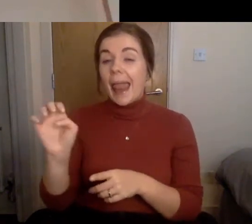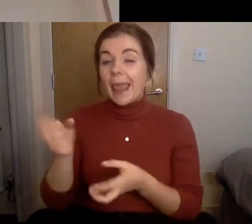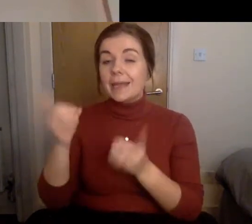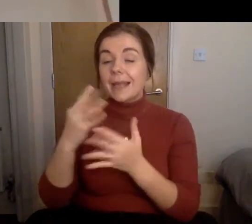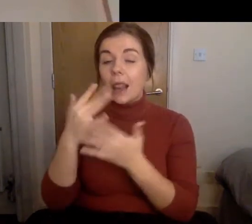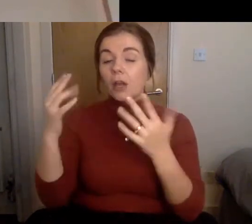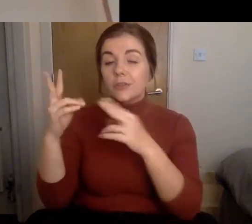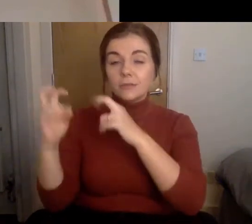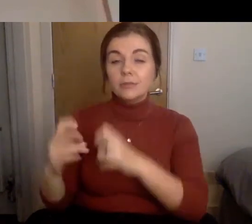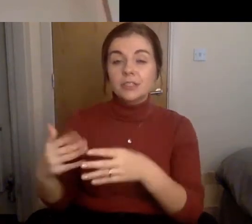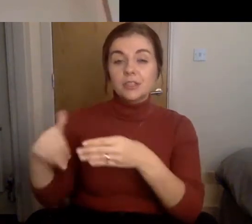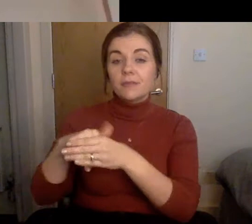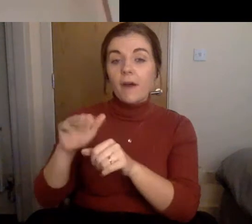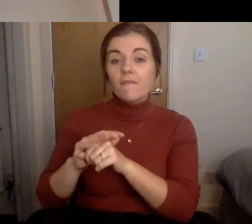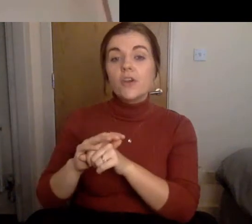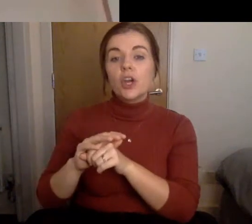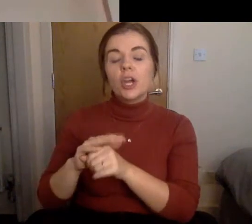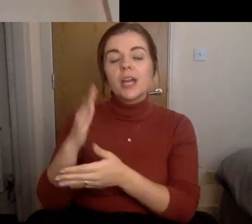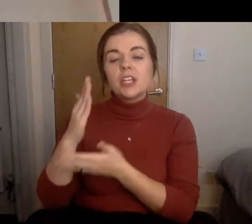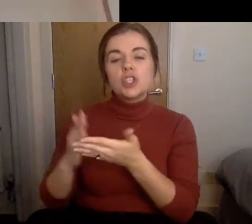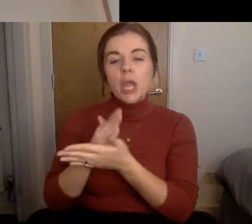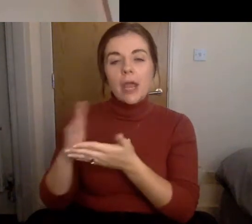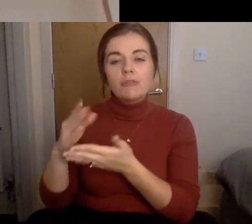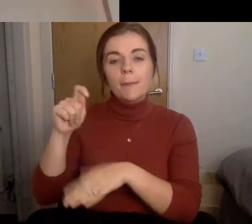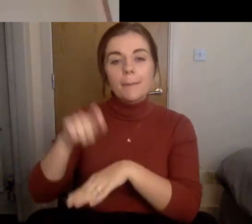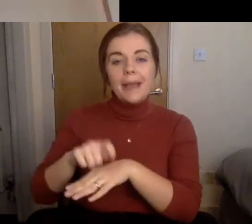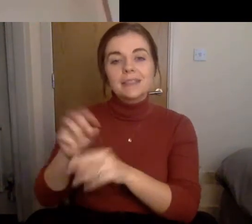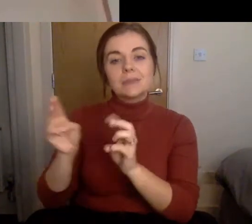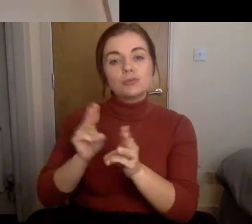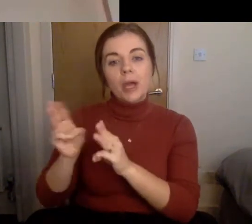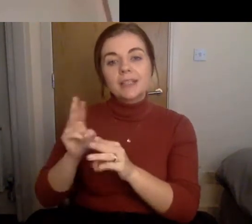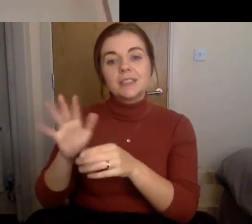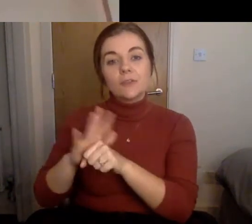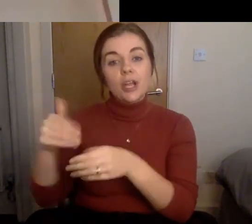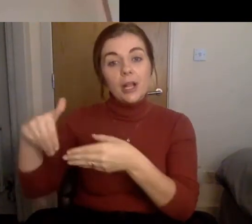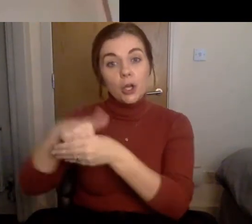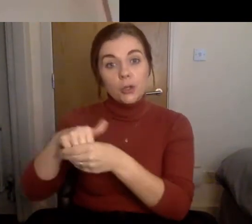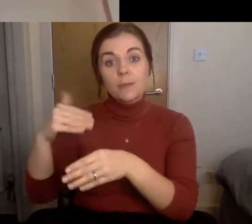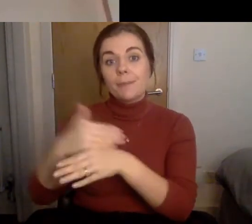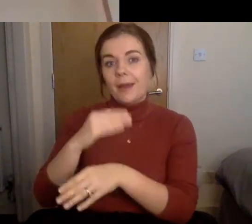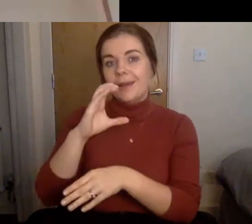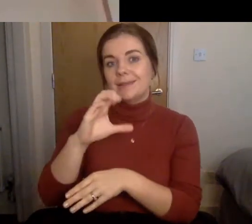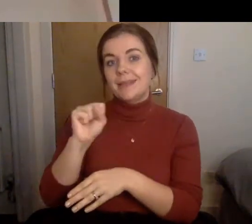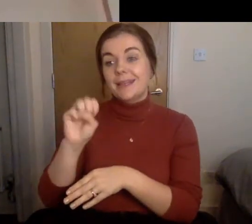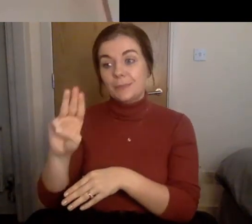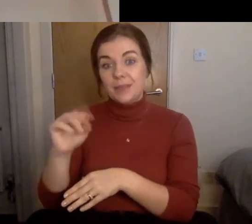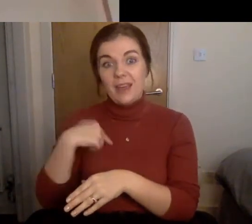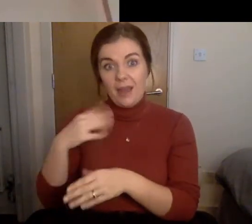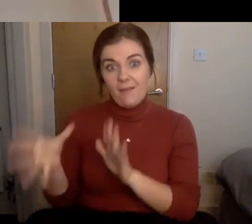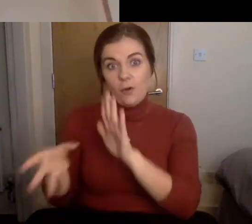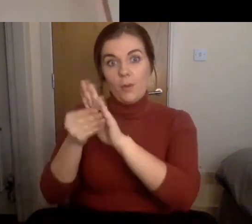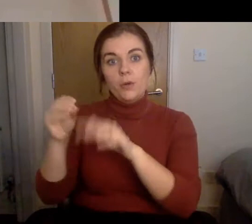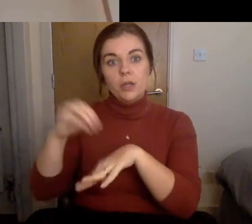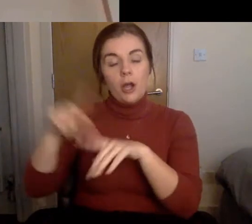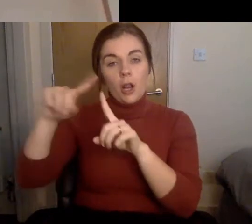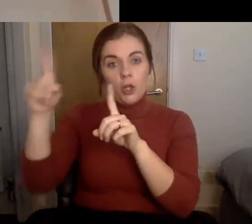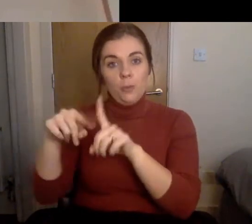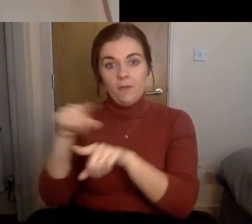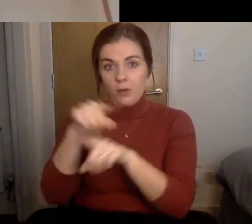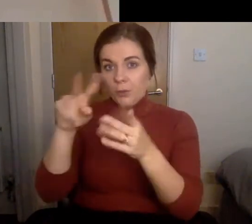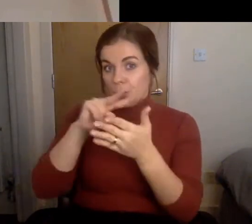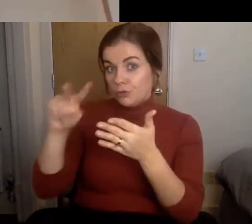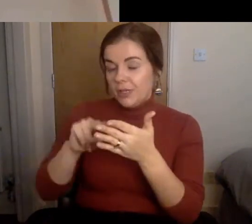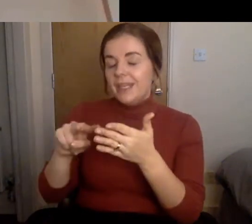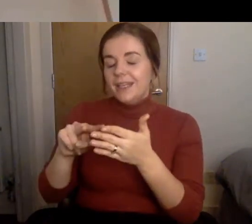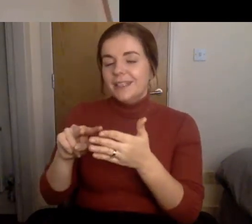that's involved in the sharing best practice on inclusion booklet by the CSP that I have up on loop for you to read. But even in that section